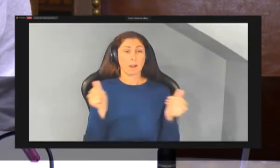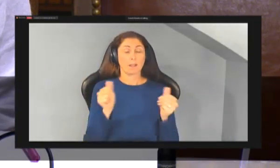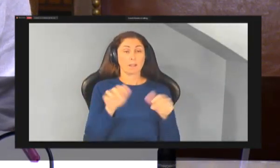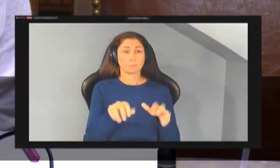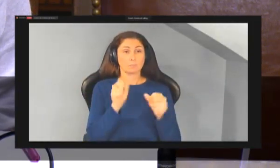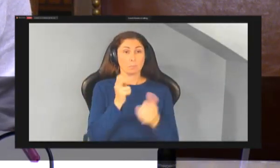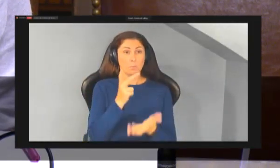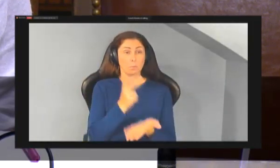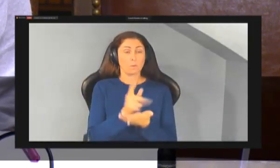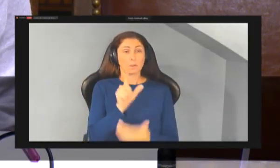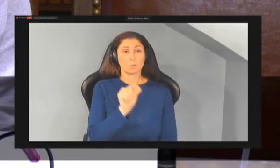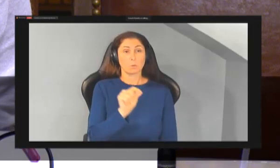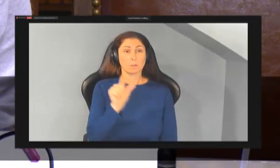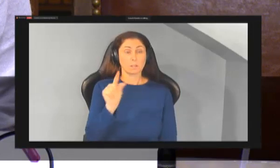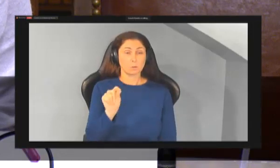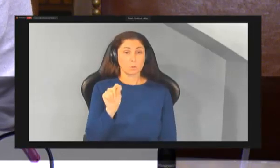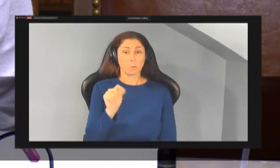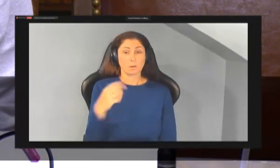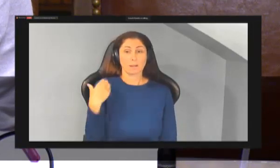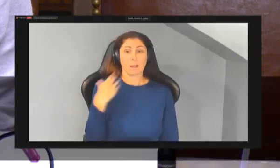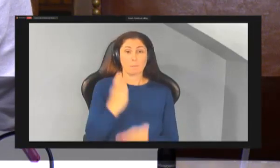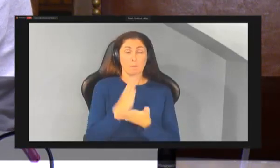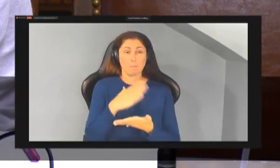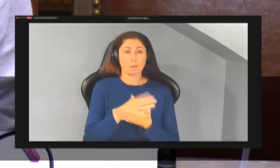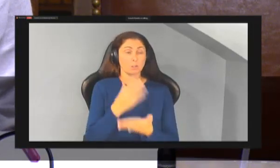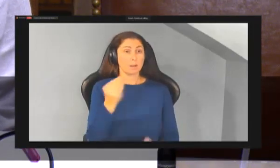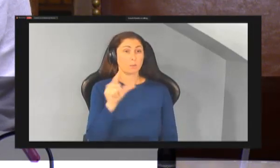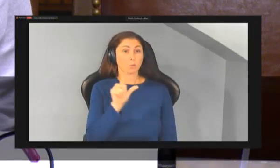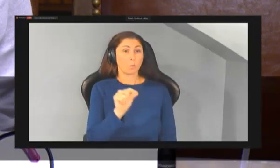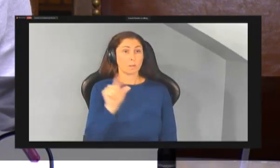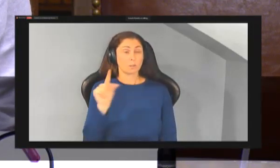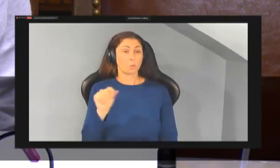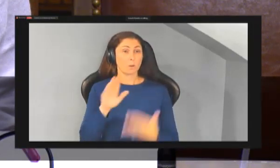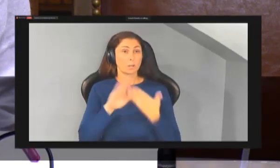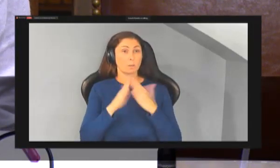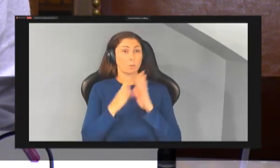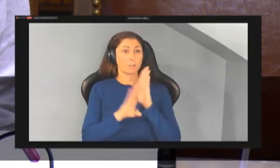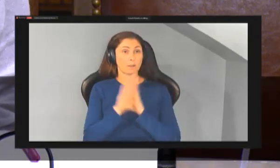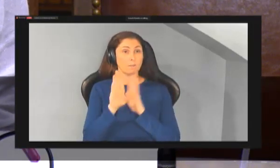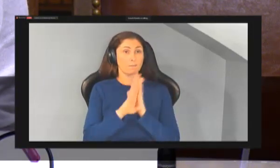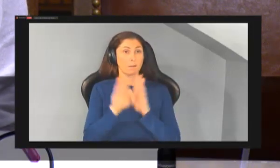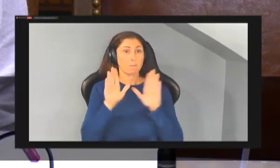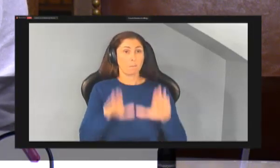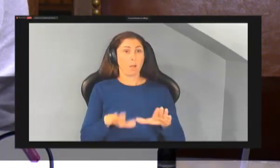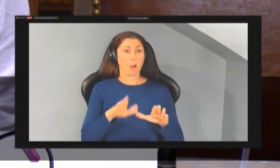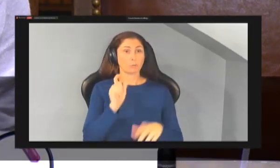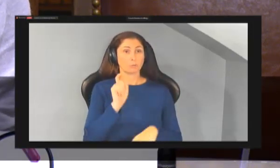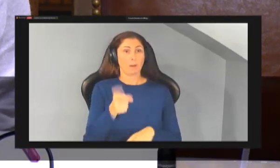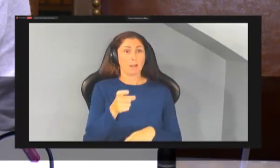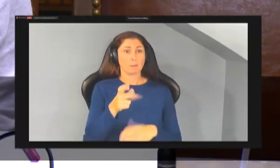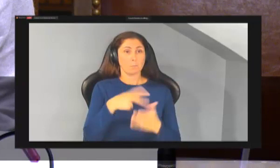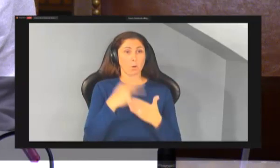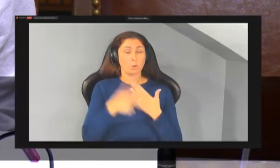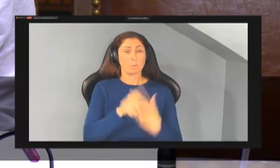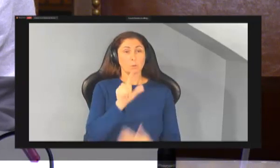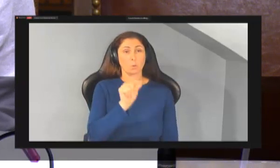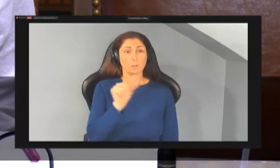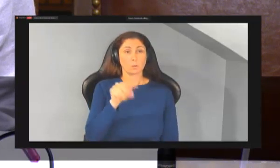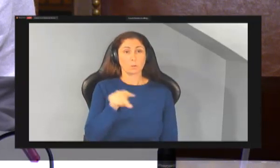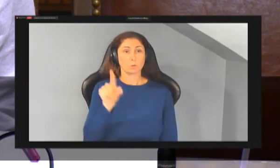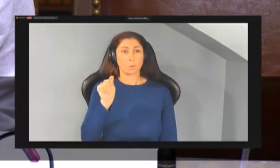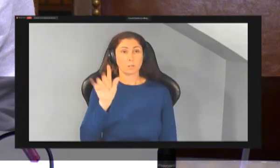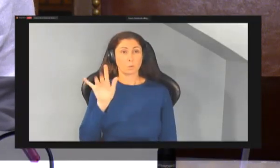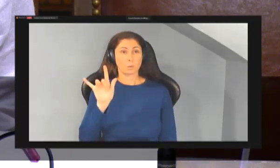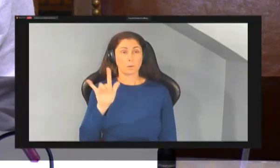the 2020 capital budget and the 2020 community development block grant program and the 2020 through 2025